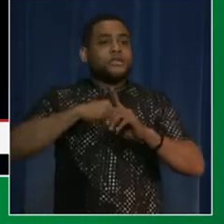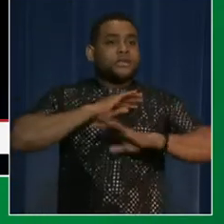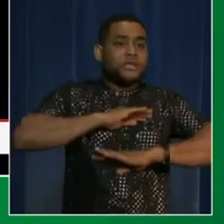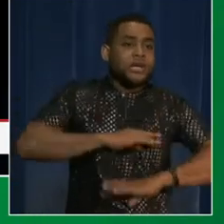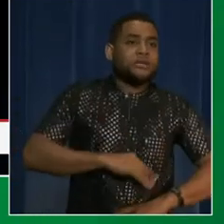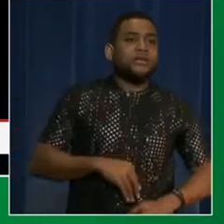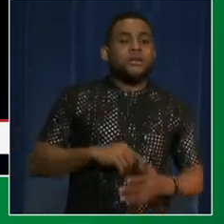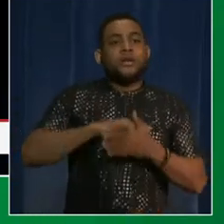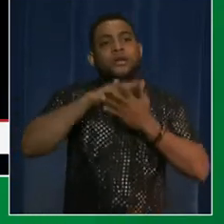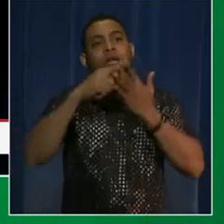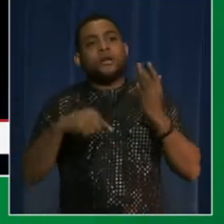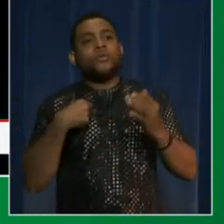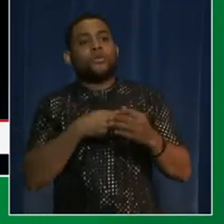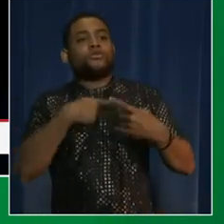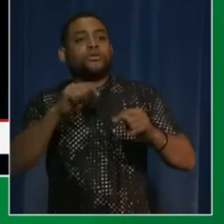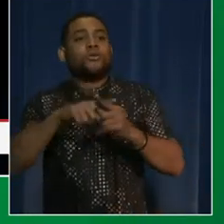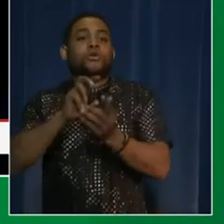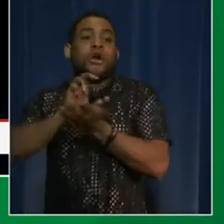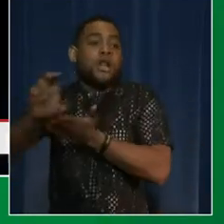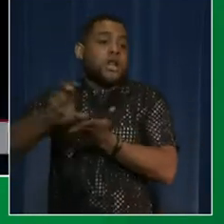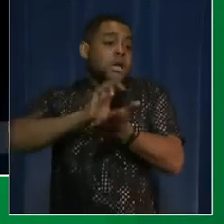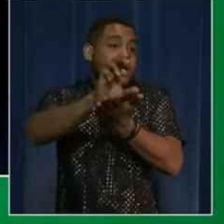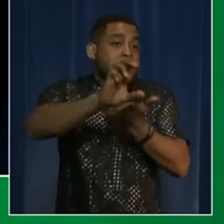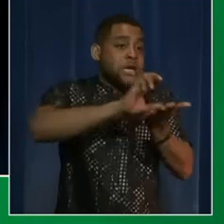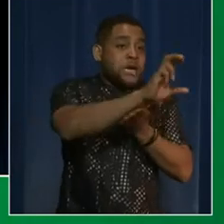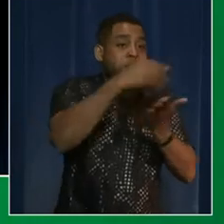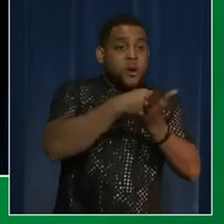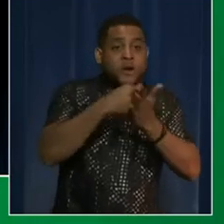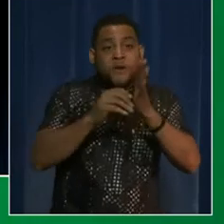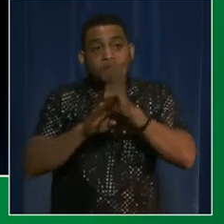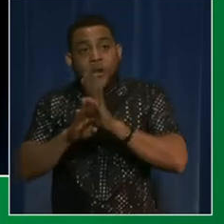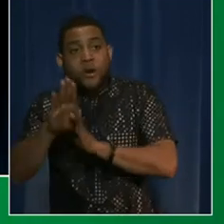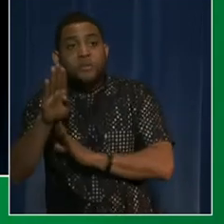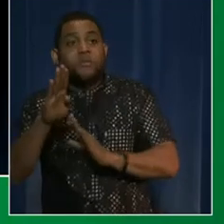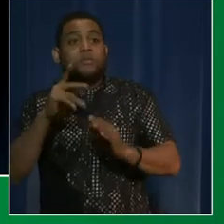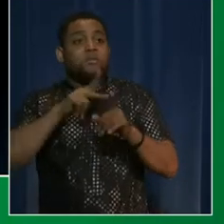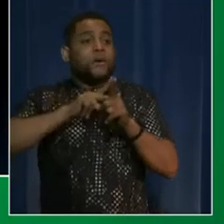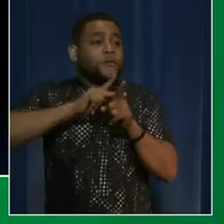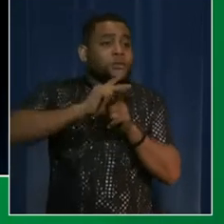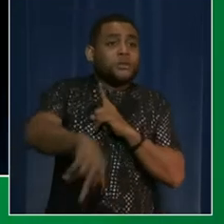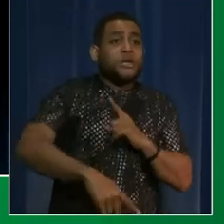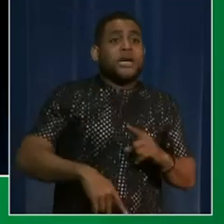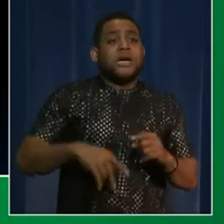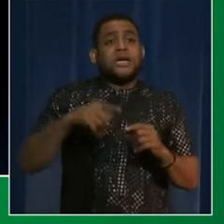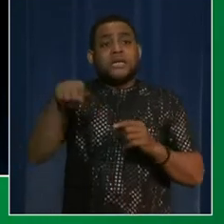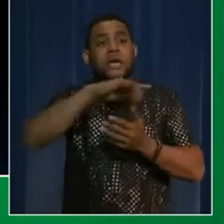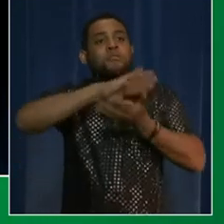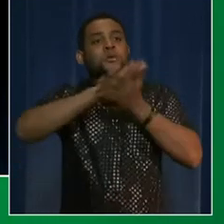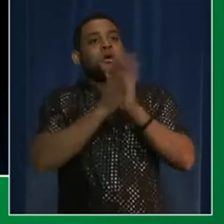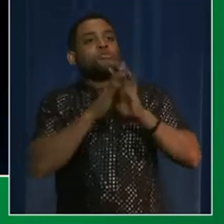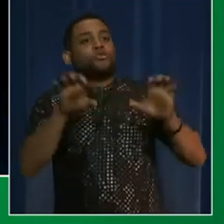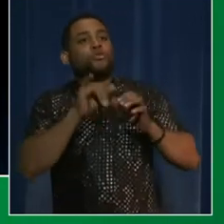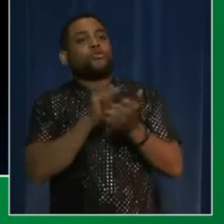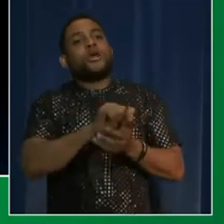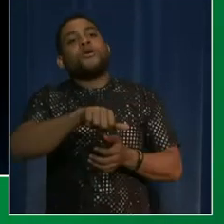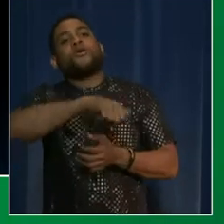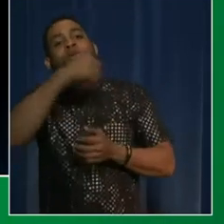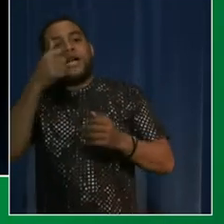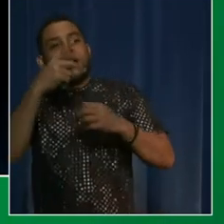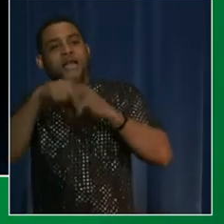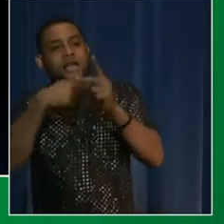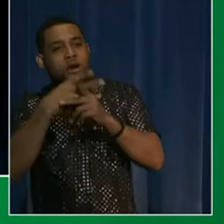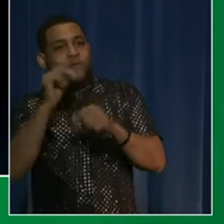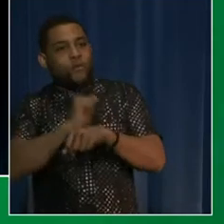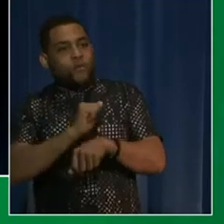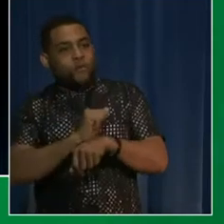it. We've turned economic development professionals into doing another type of work. And that work